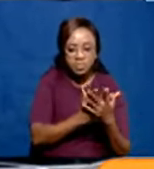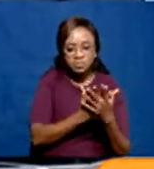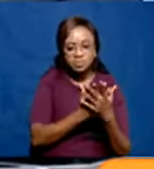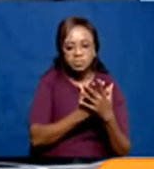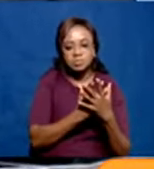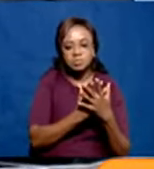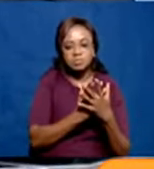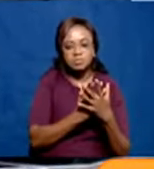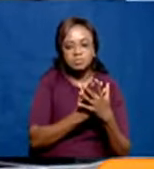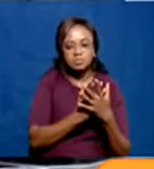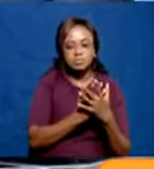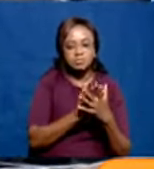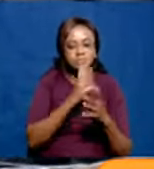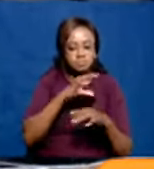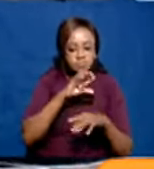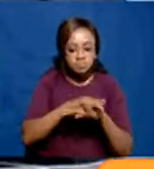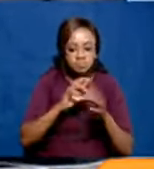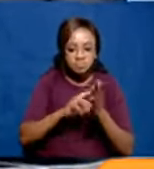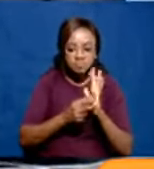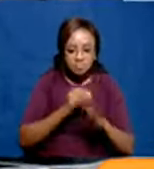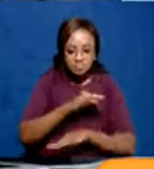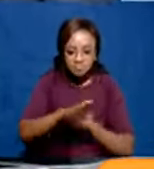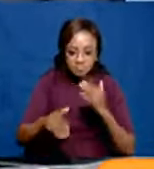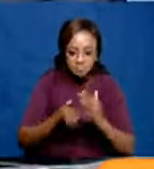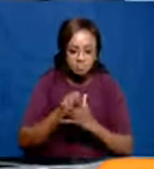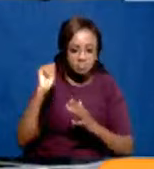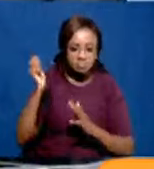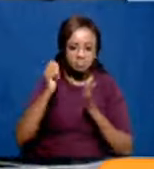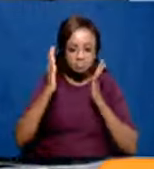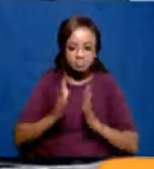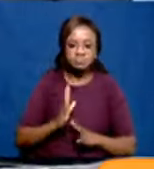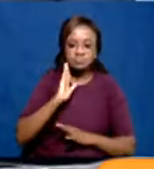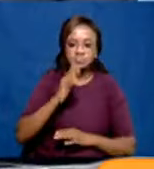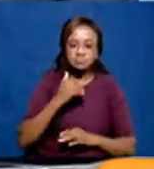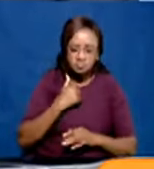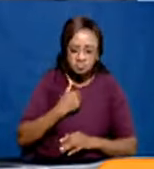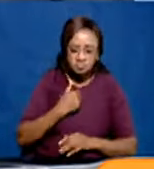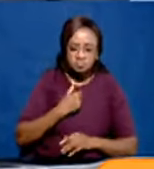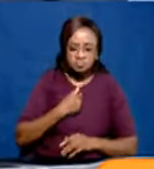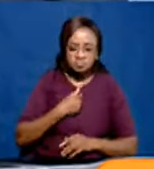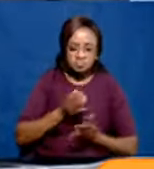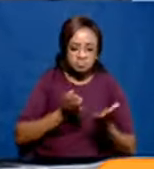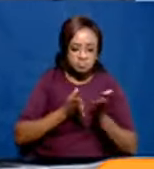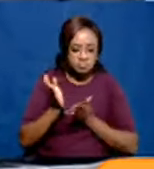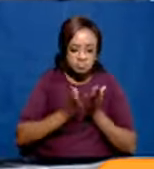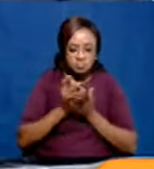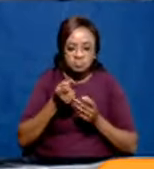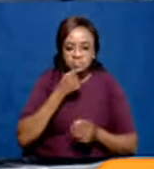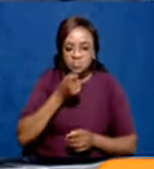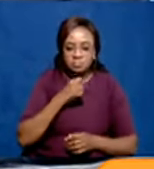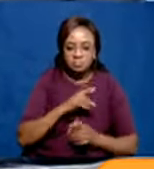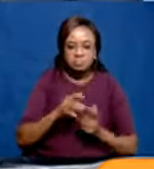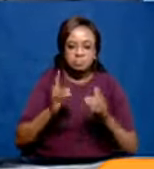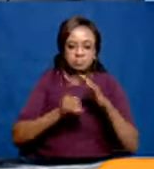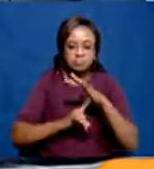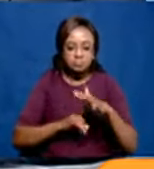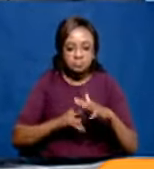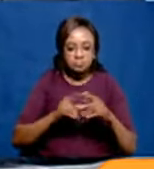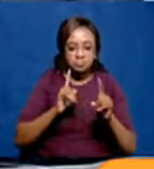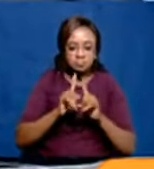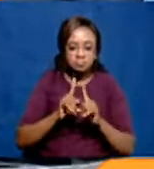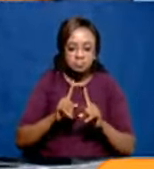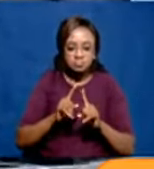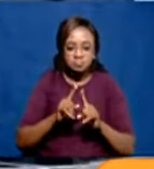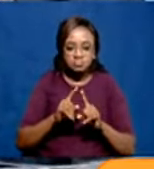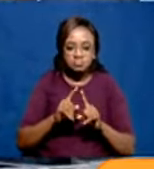Even those who are in the prison. So everybody in the entire population will have, Ministry of Correctional Services will pay for them. Those who are indigents are going to be paid for by government.